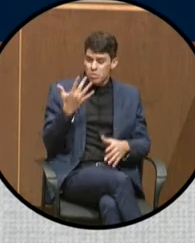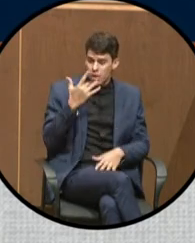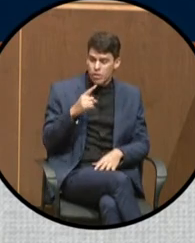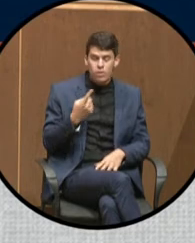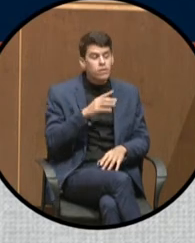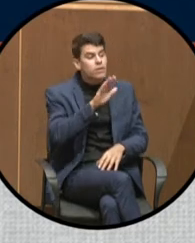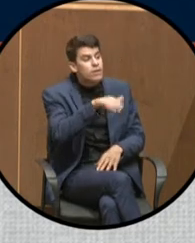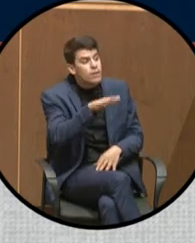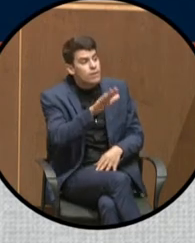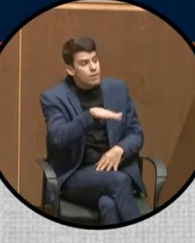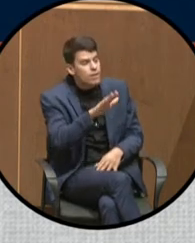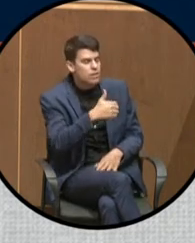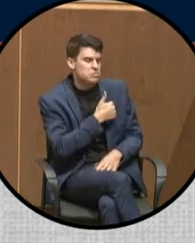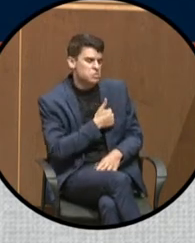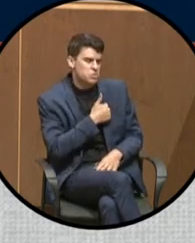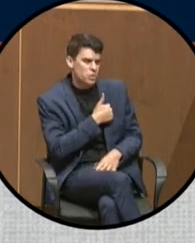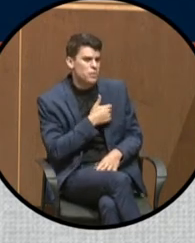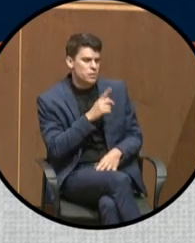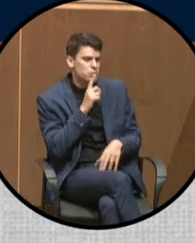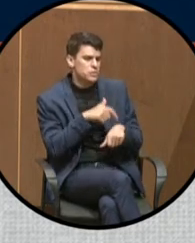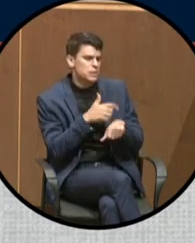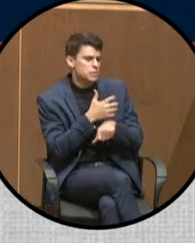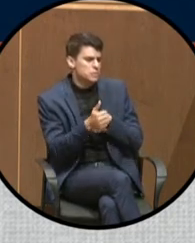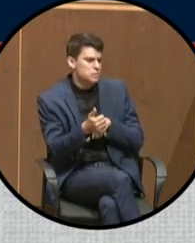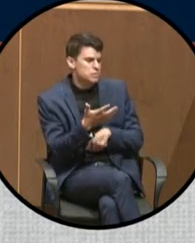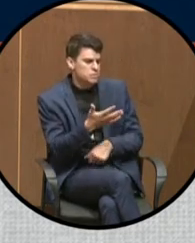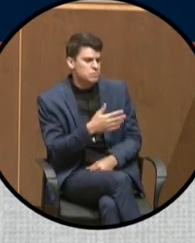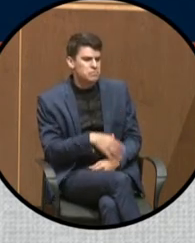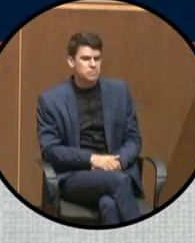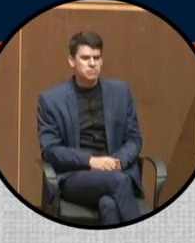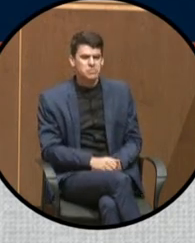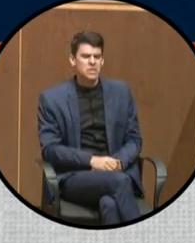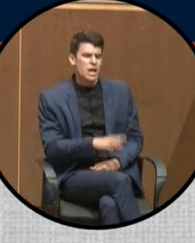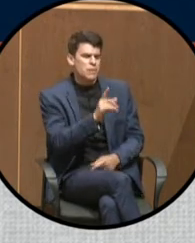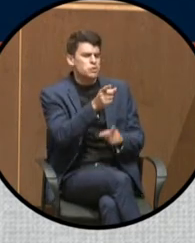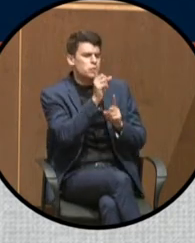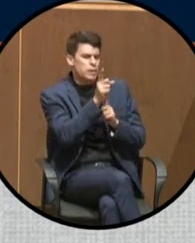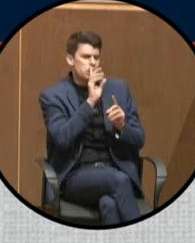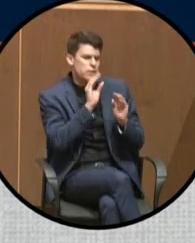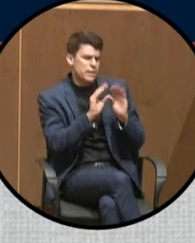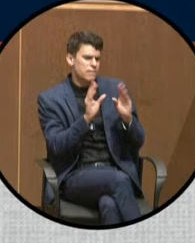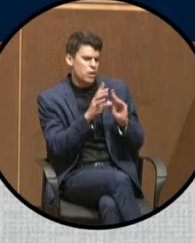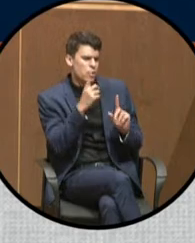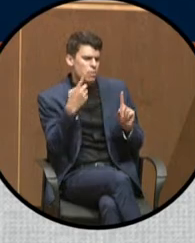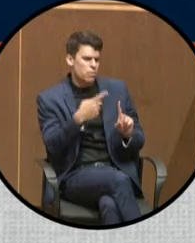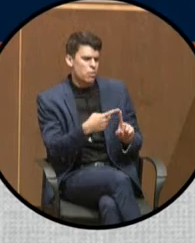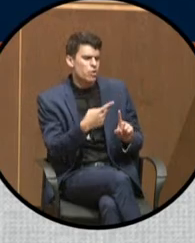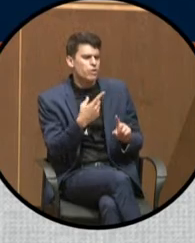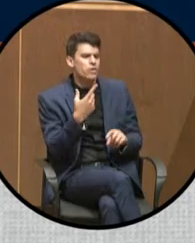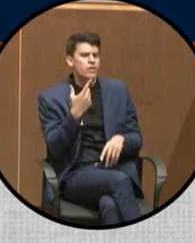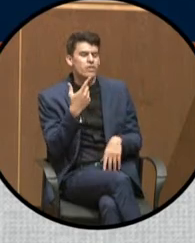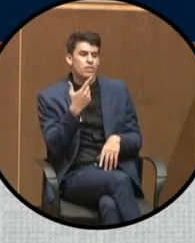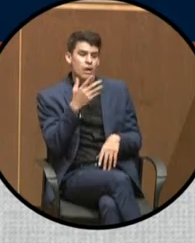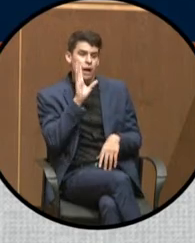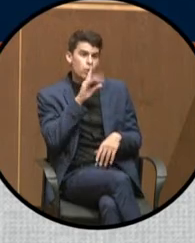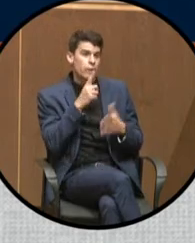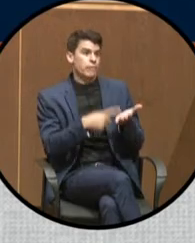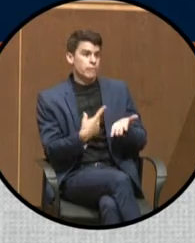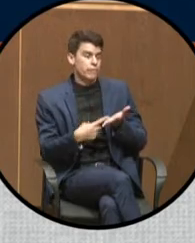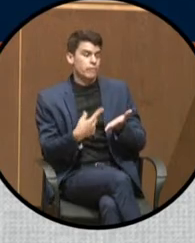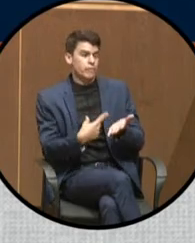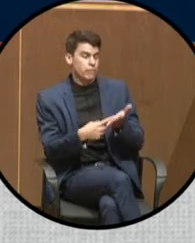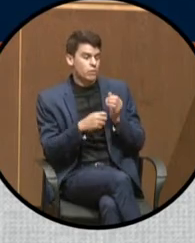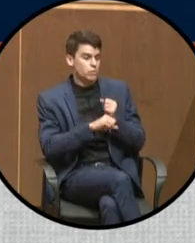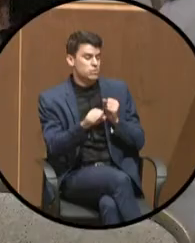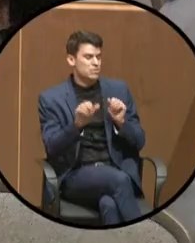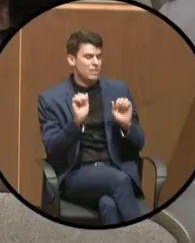Ms. Riley? Yes. I'm sorry. Your time is up. Let me take 1 minute just to clarify a point. There's a lot of things we could debate here all day long. But